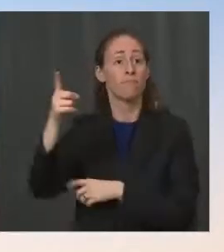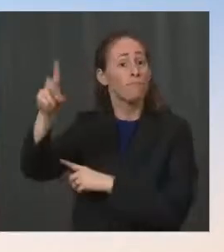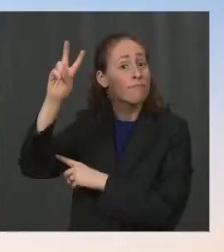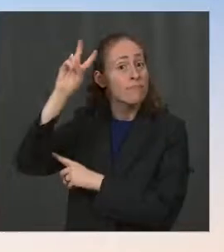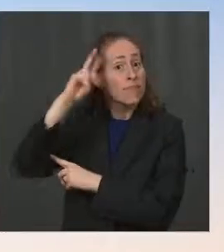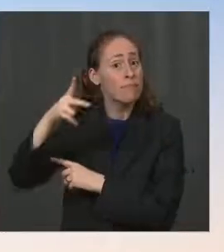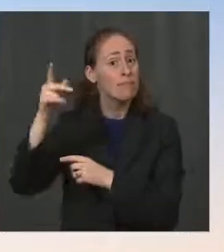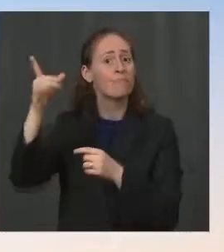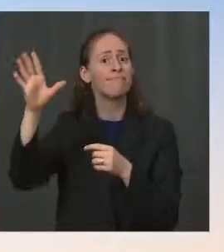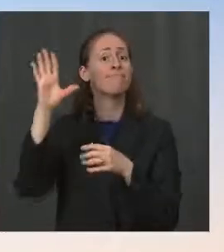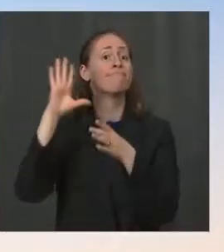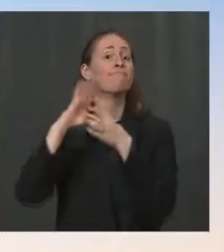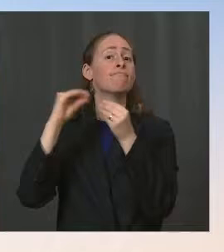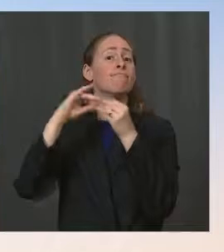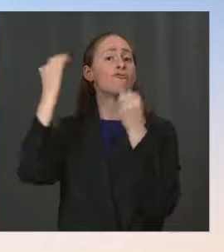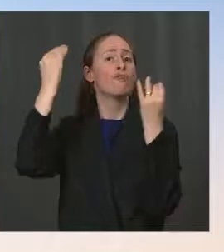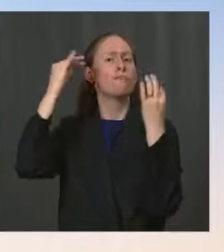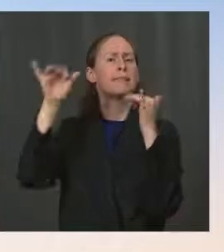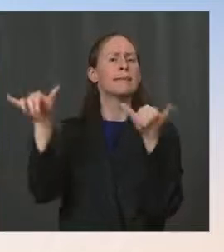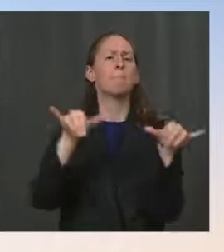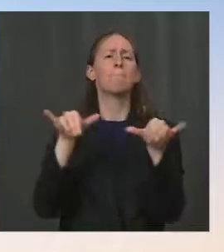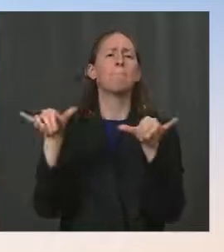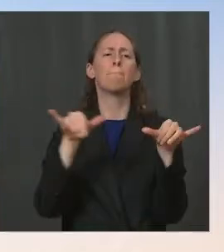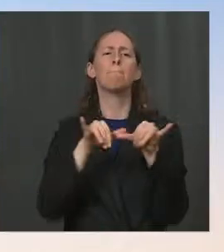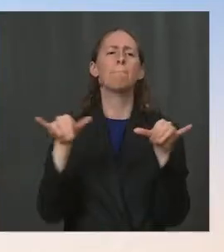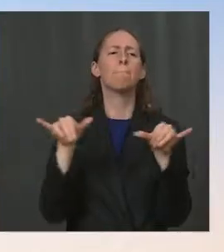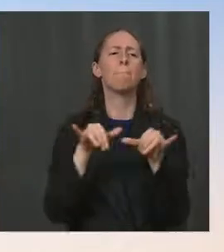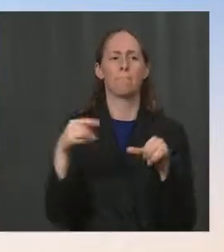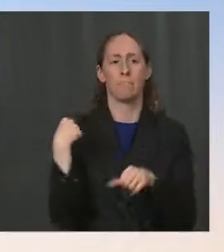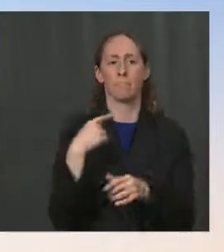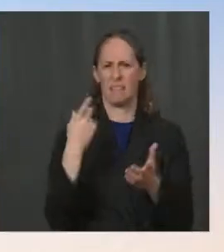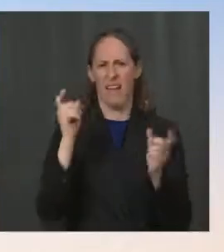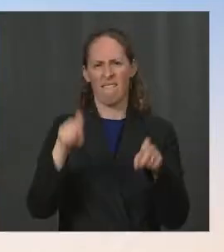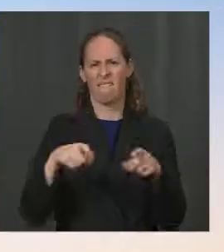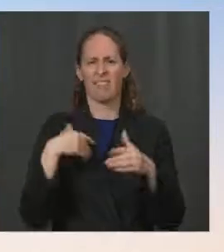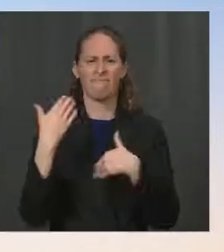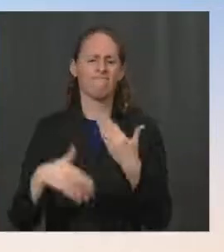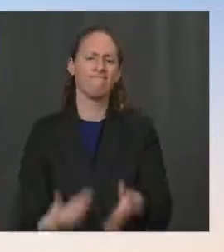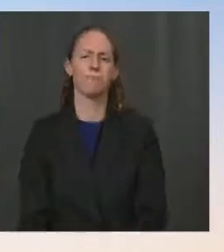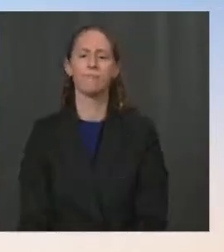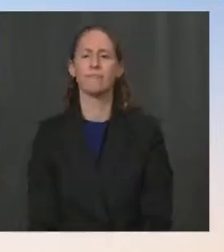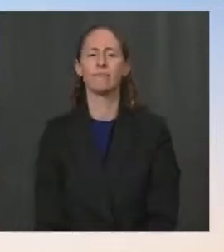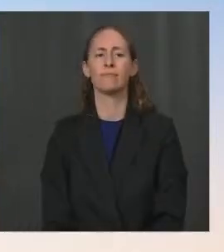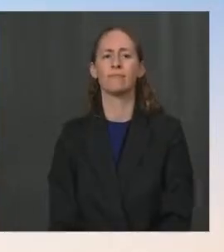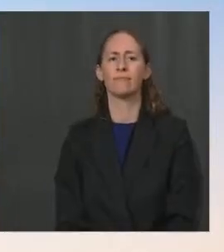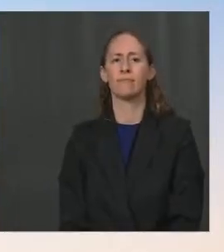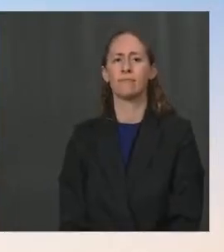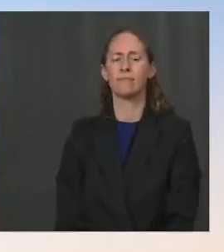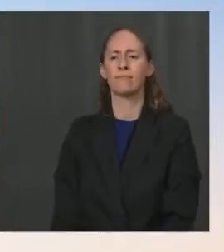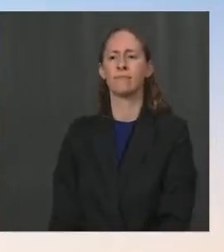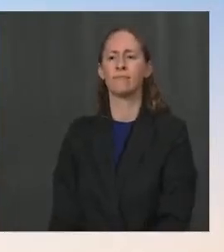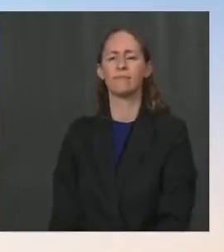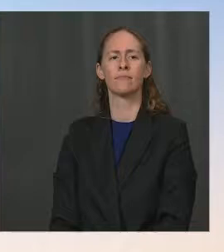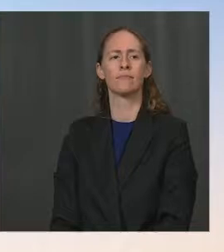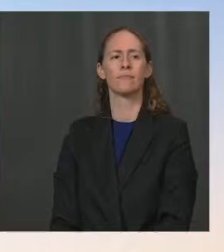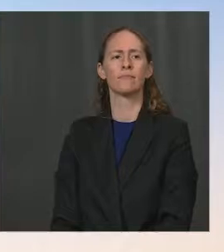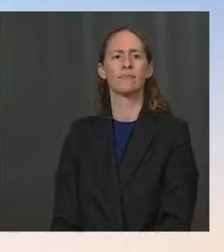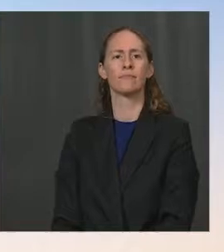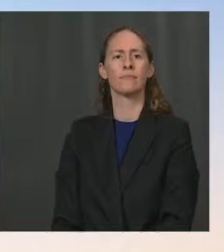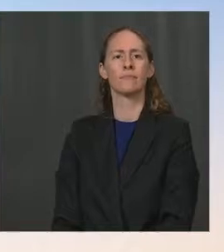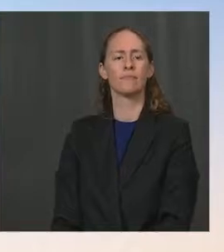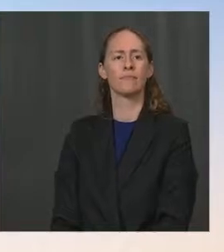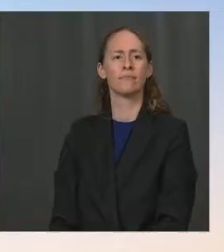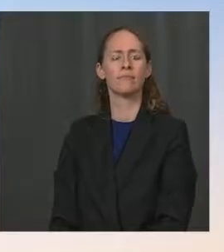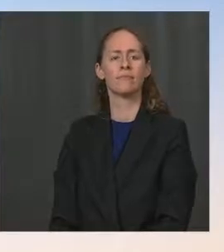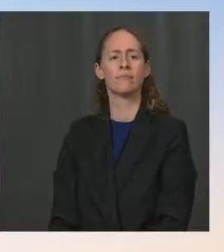trail, and this highlights even further the need to move forward on that effort. Go ahead. Thanks, Jen. One on COVID in Afghanistan, a single